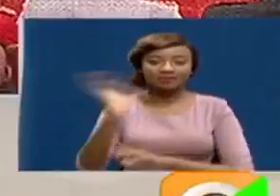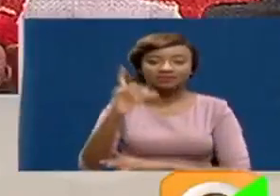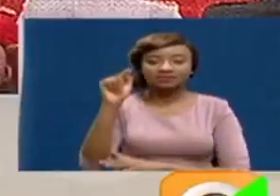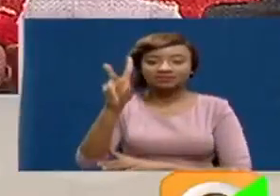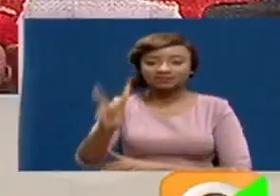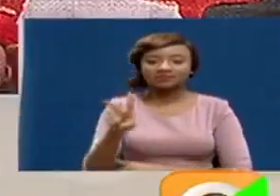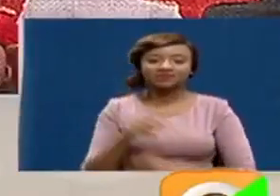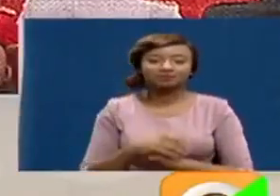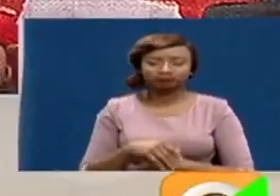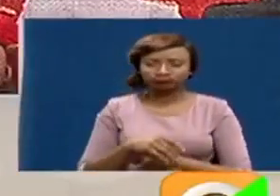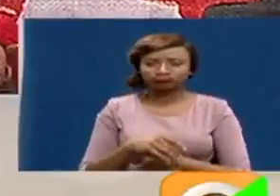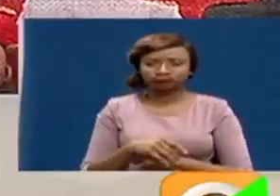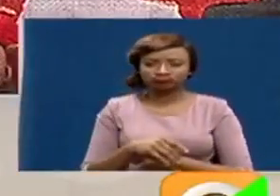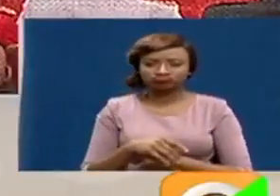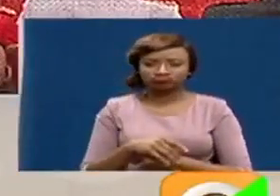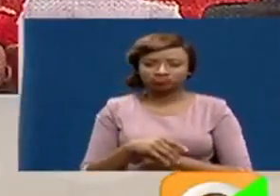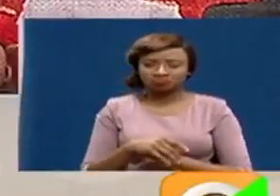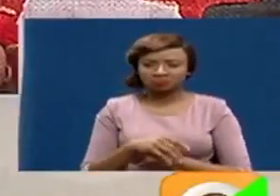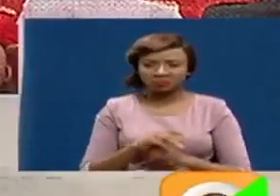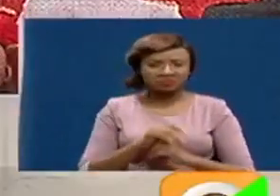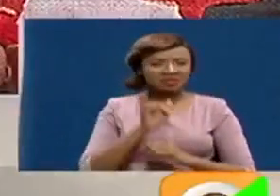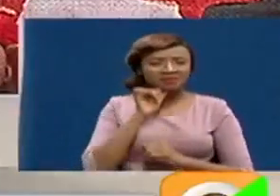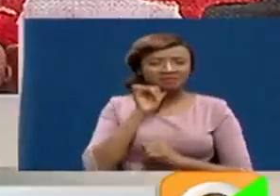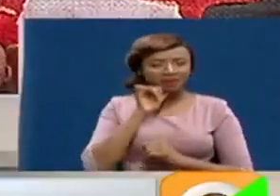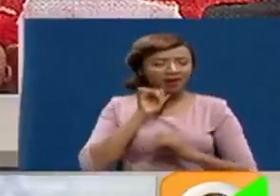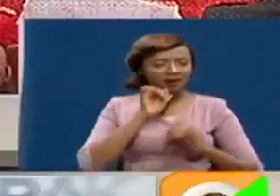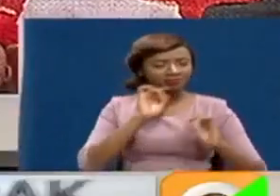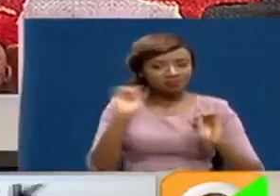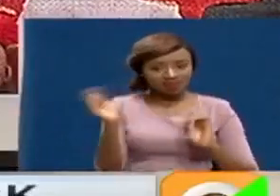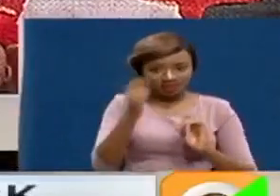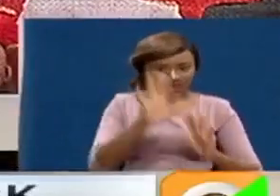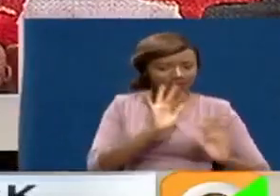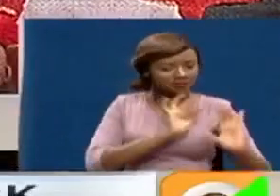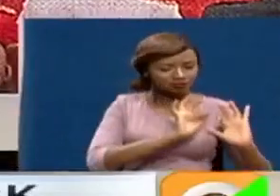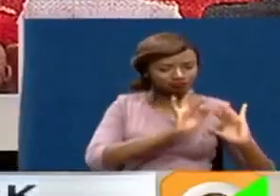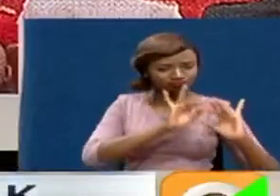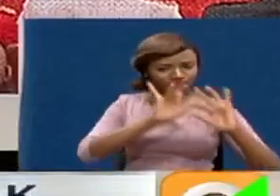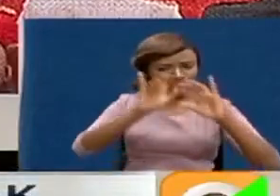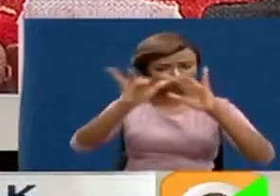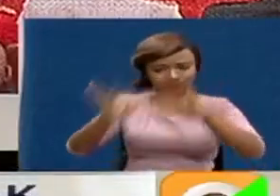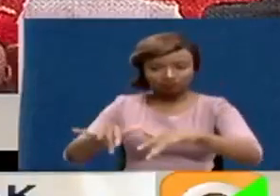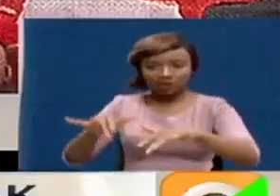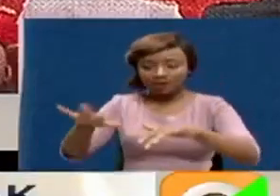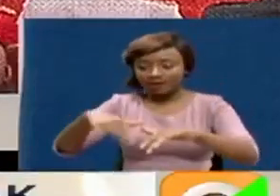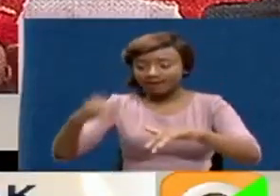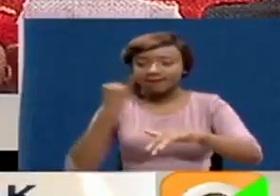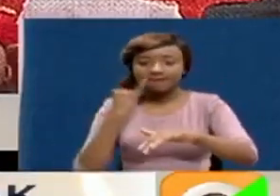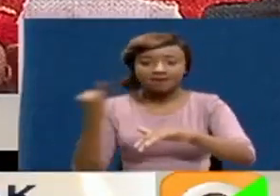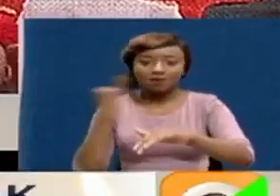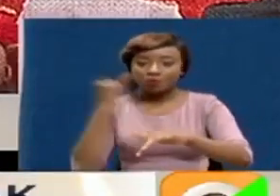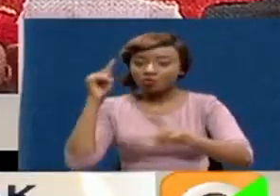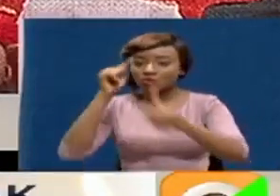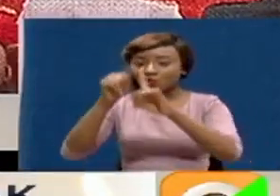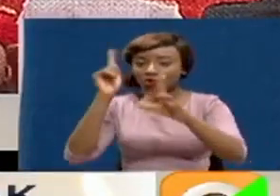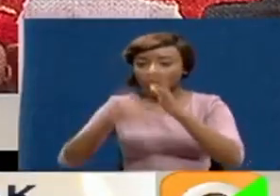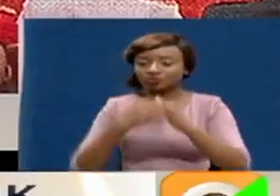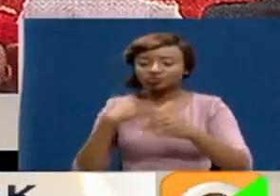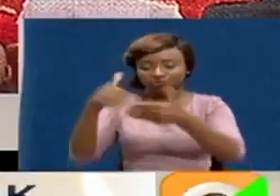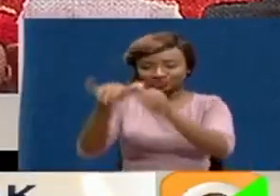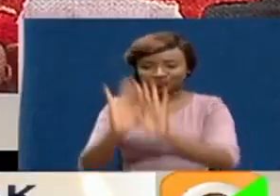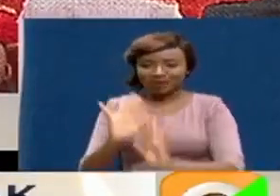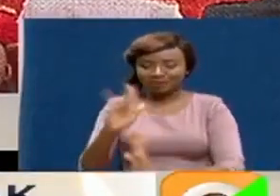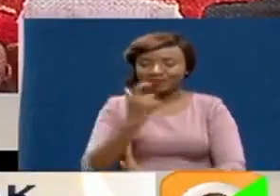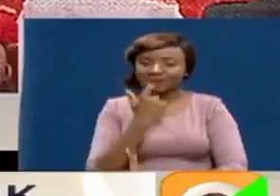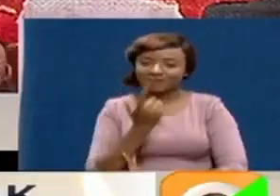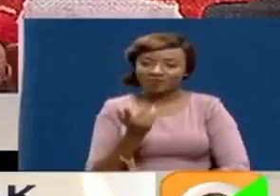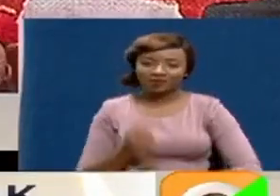Vision. Now, hundreds, if not thousands, of Kenyans flocked to Kabarak University grounds for the burial of the late retired